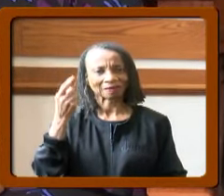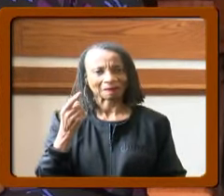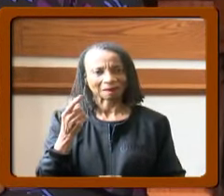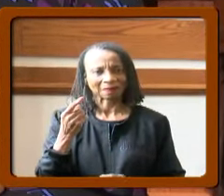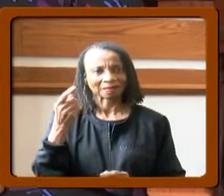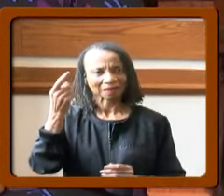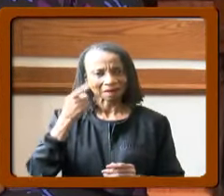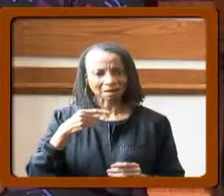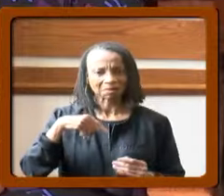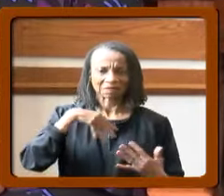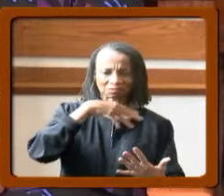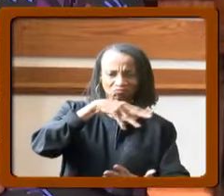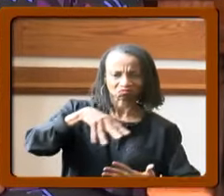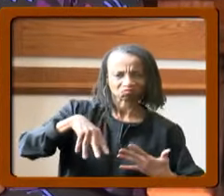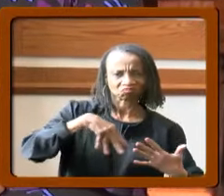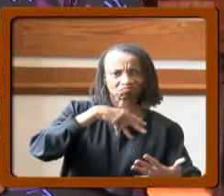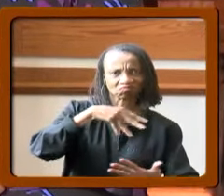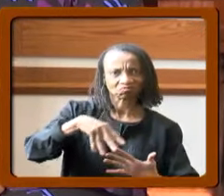and walk among us.